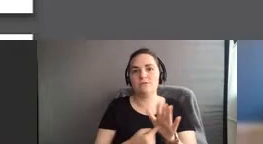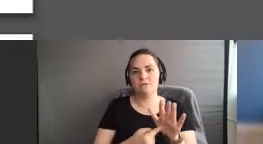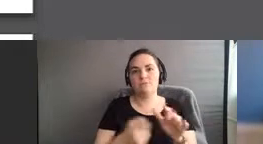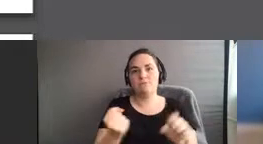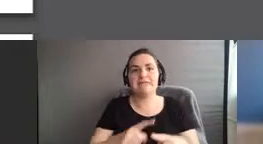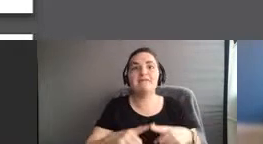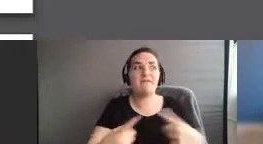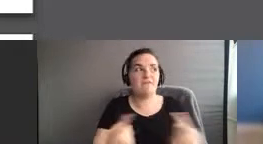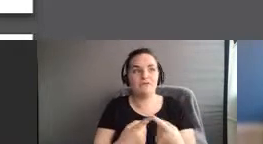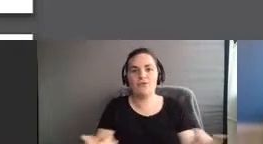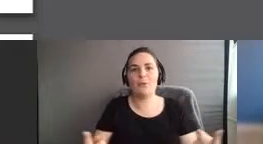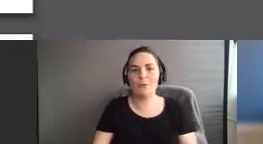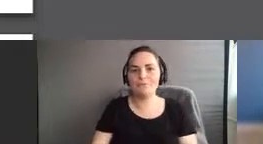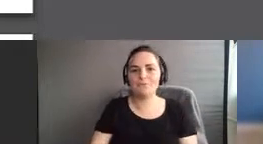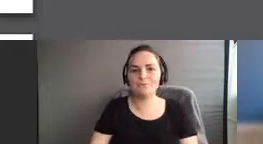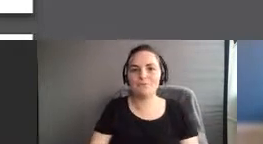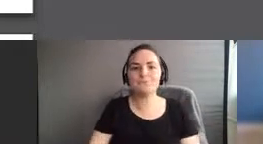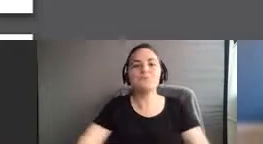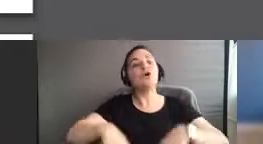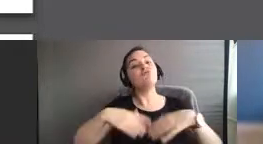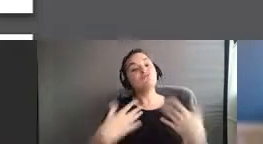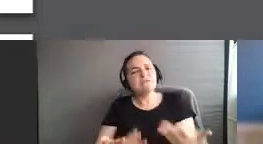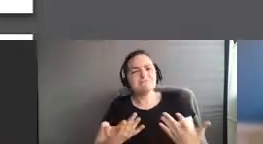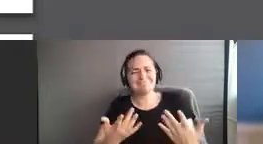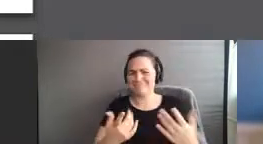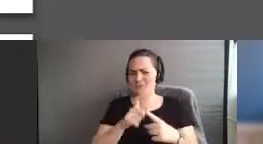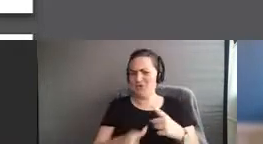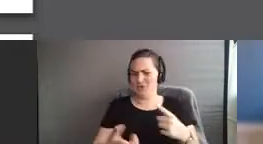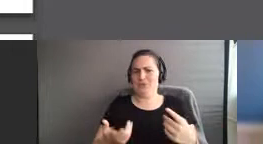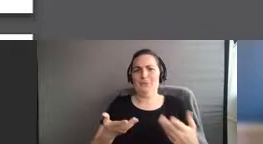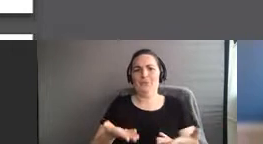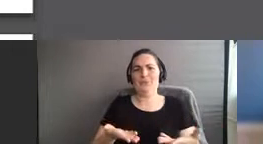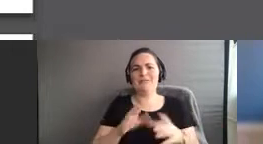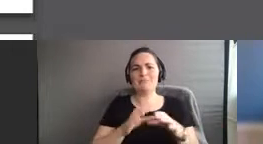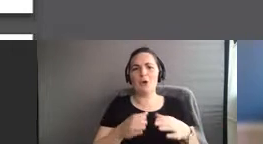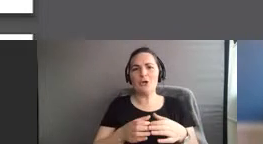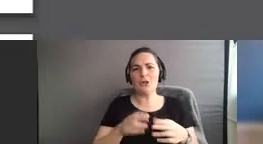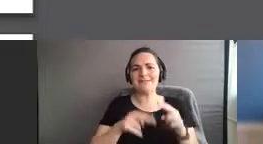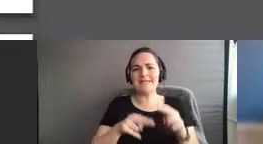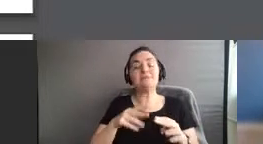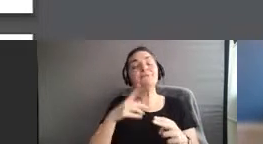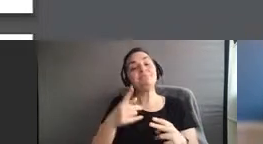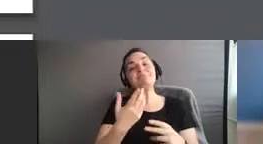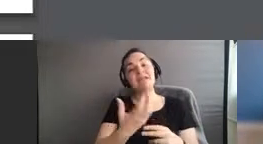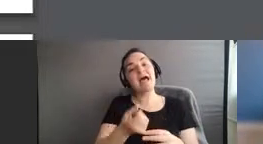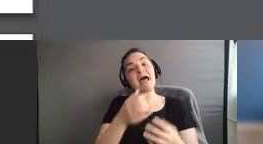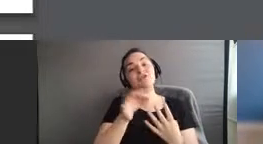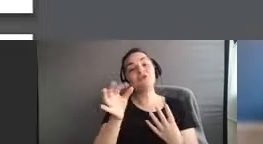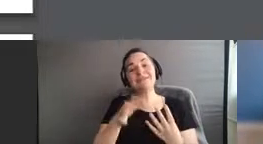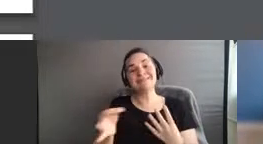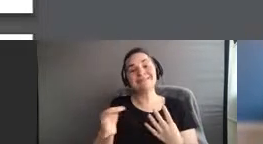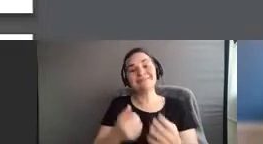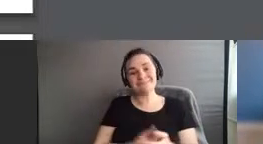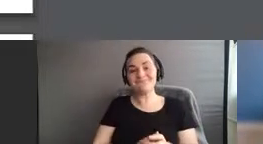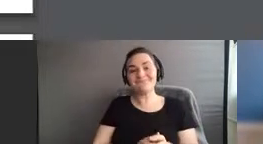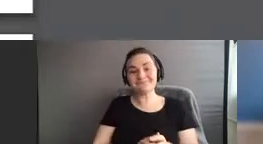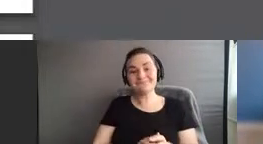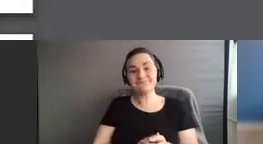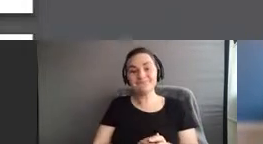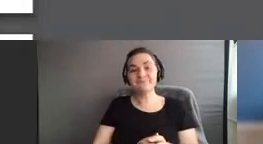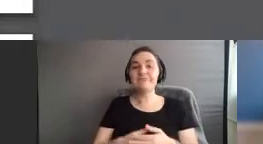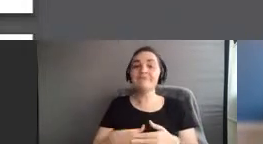to do? Okay, you have a choice with this module. So you can either write